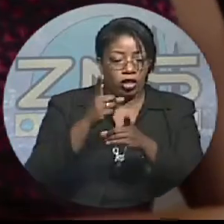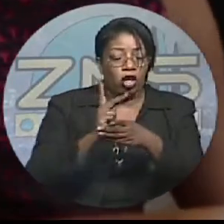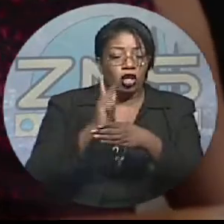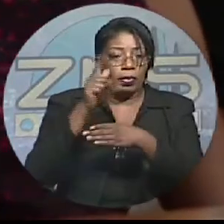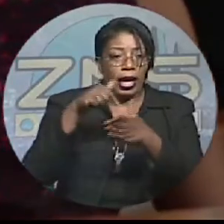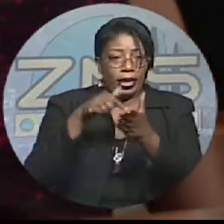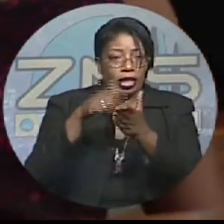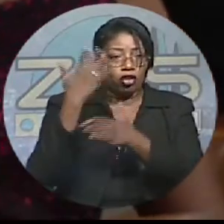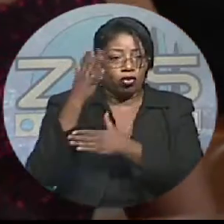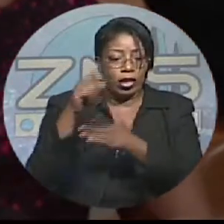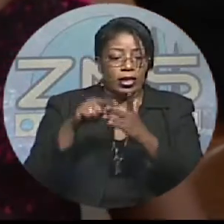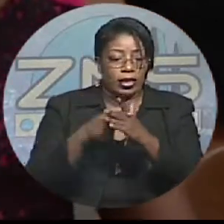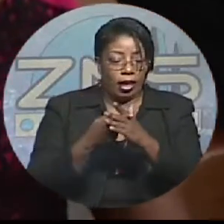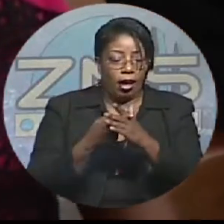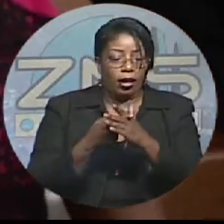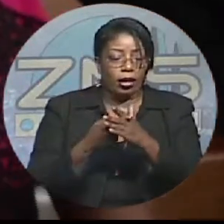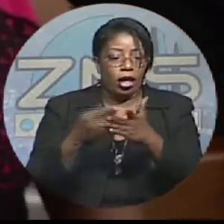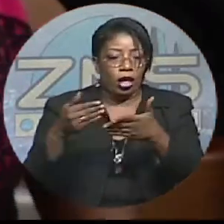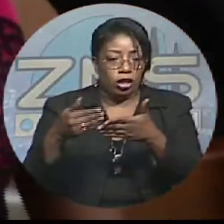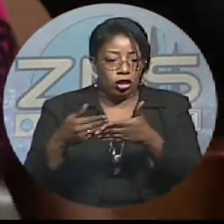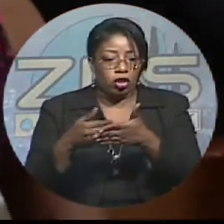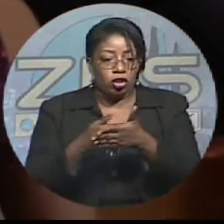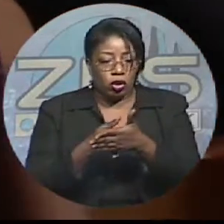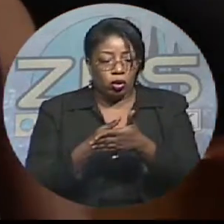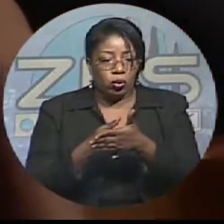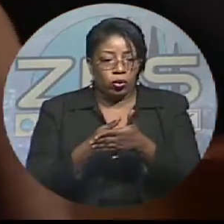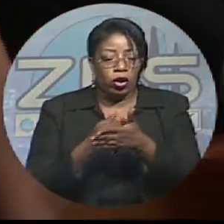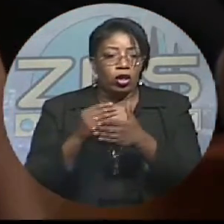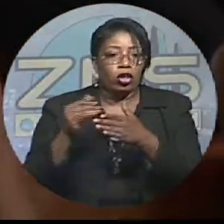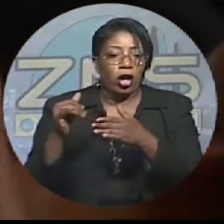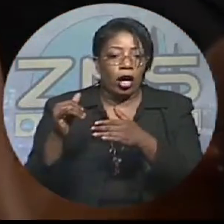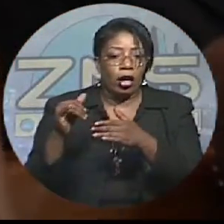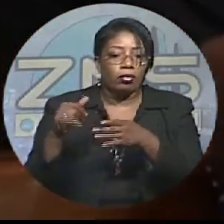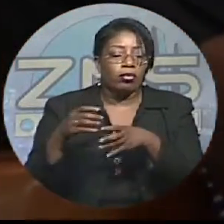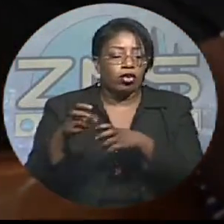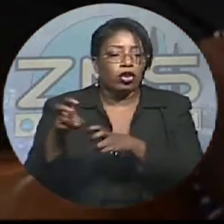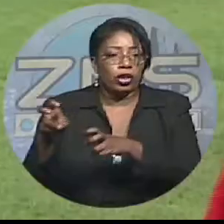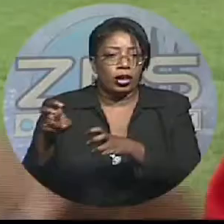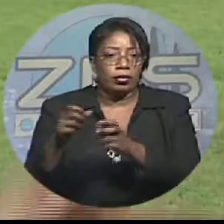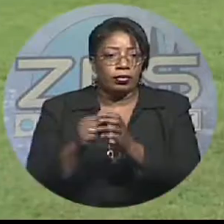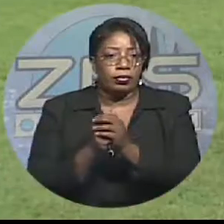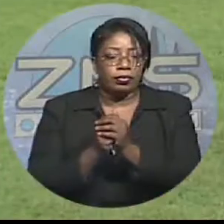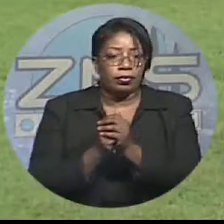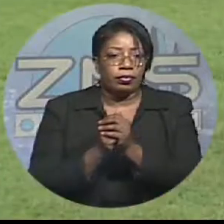they embark upon this milestone is no doubt symbolic.